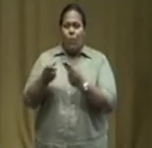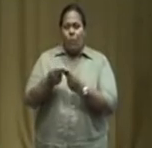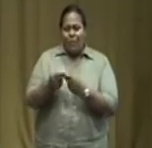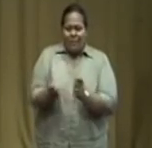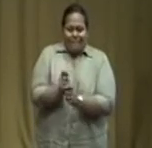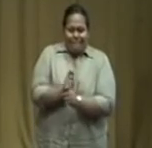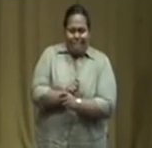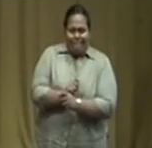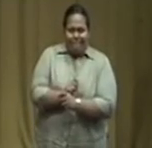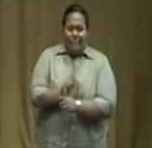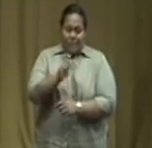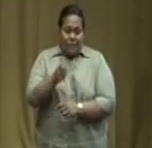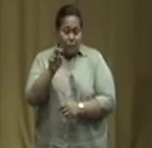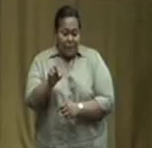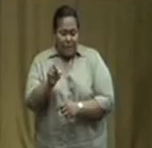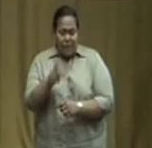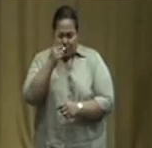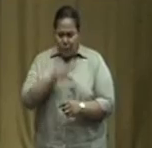right?